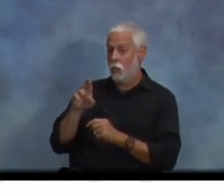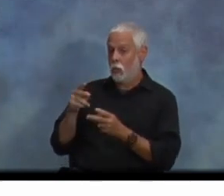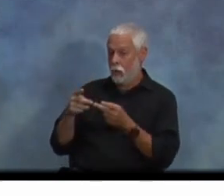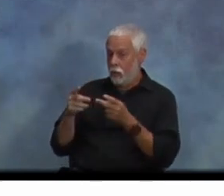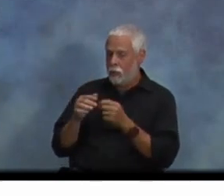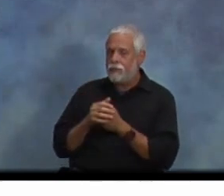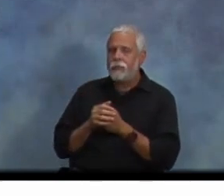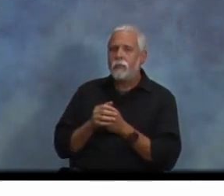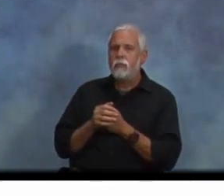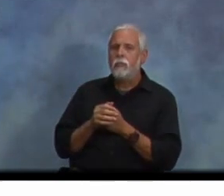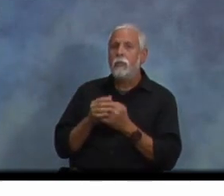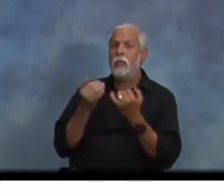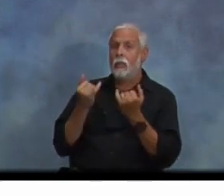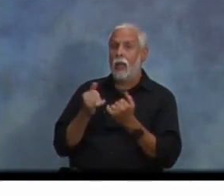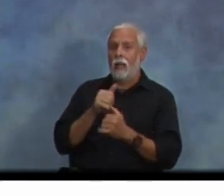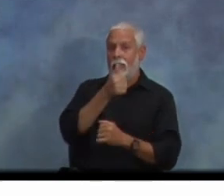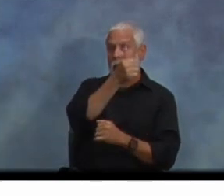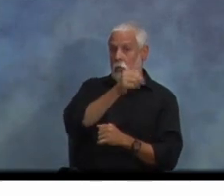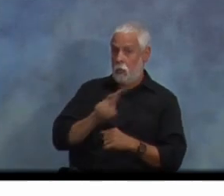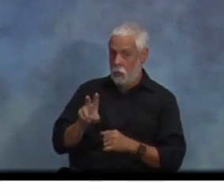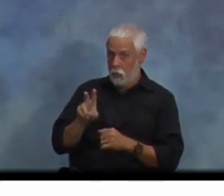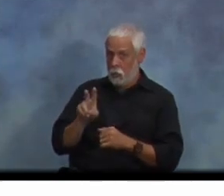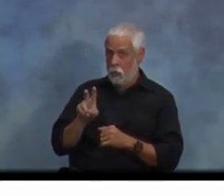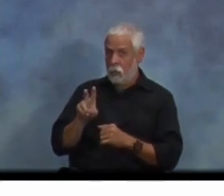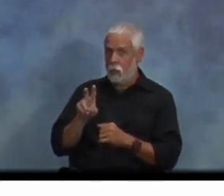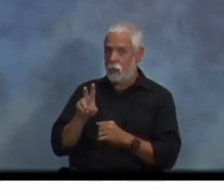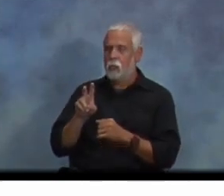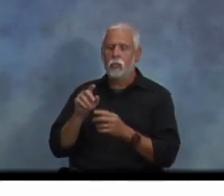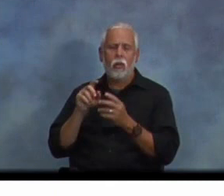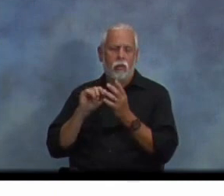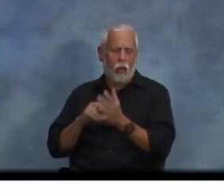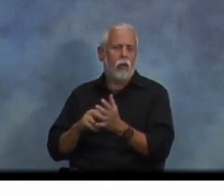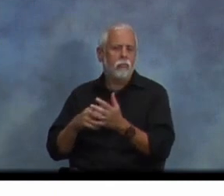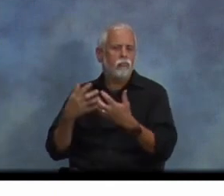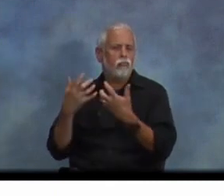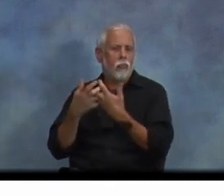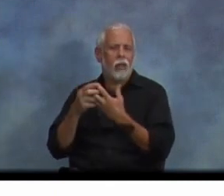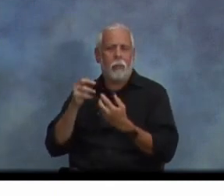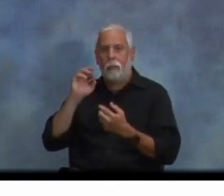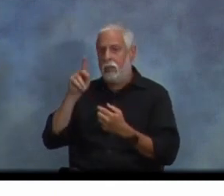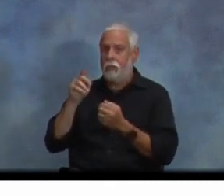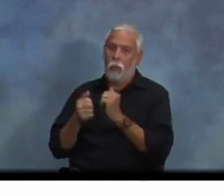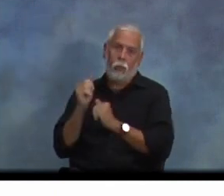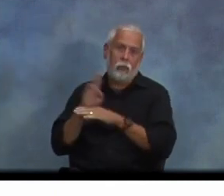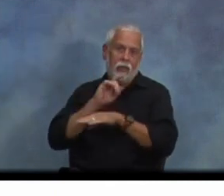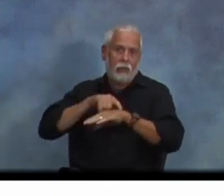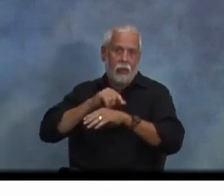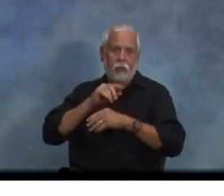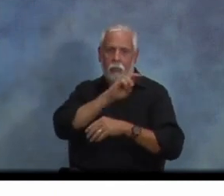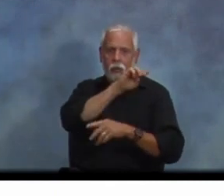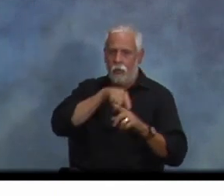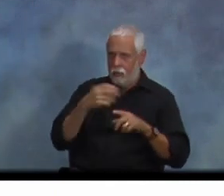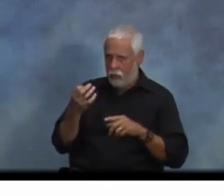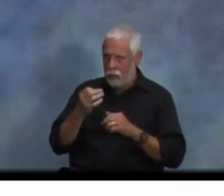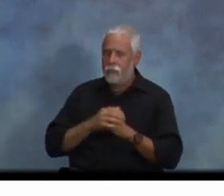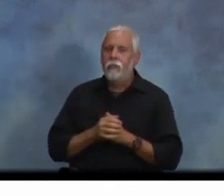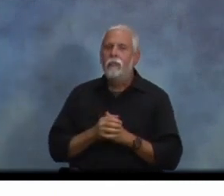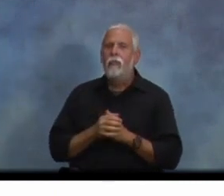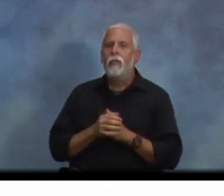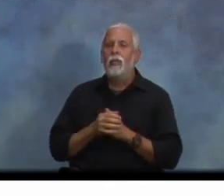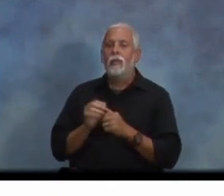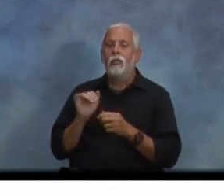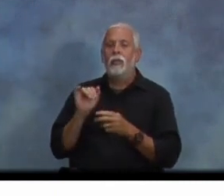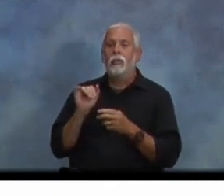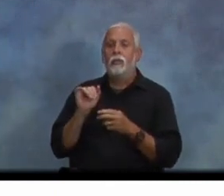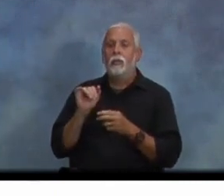site, now 10 to 2. That's reflective of the peak hours, Monday through Friday. And the